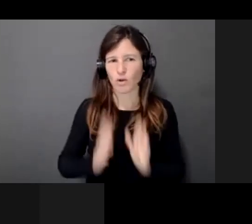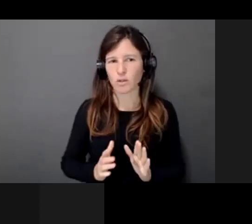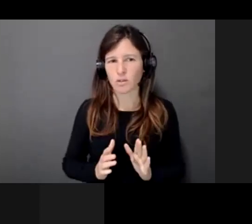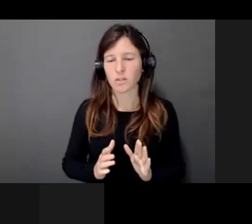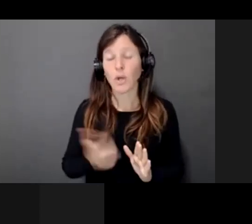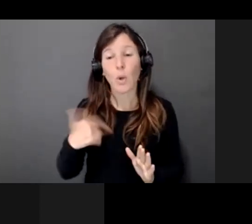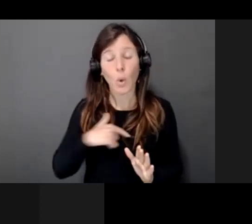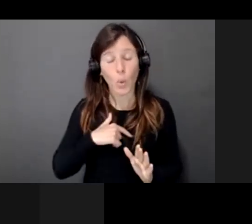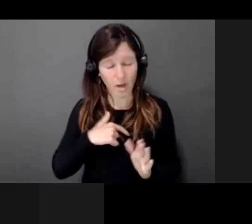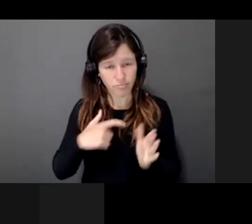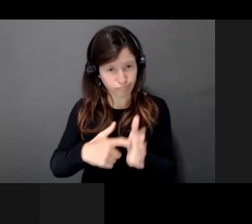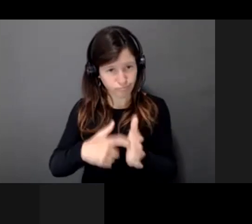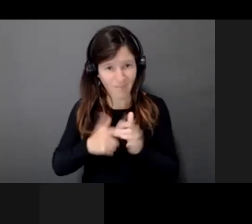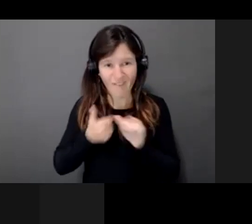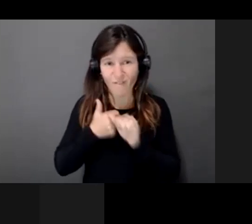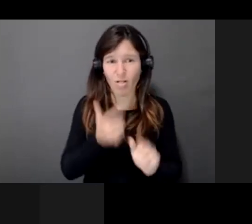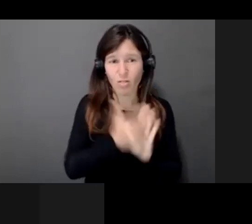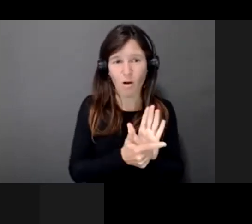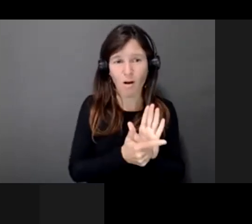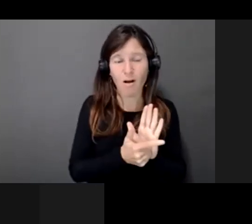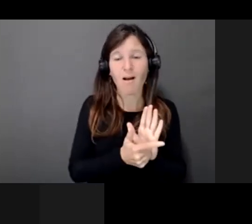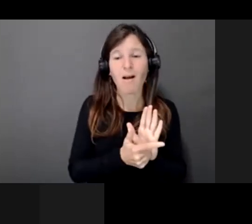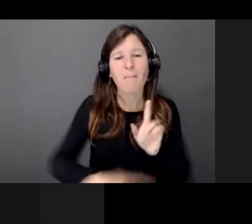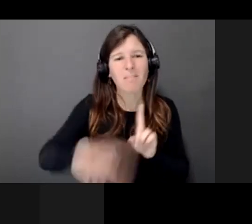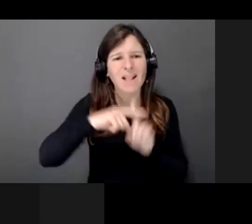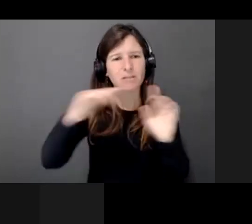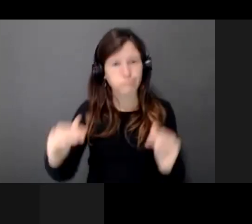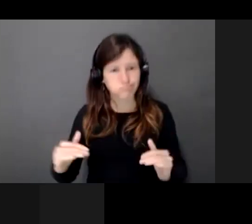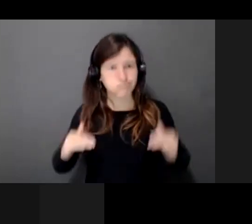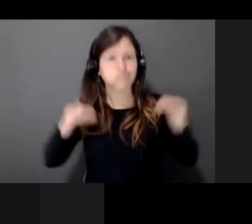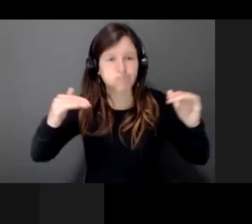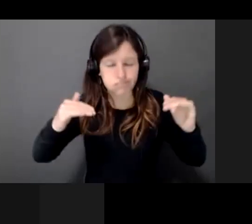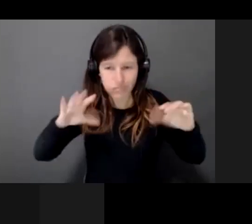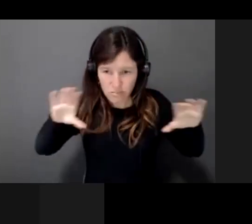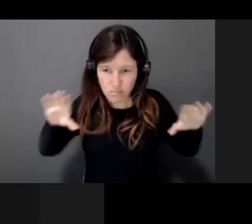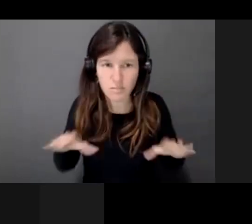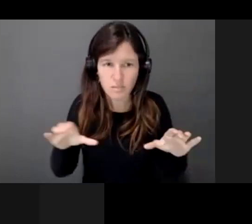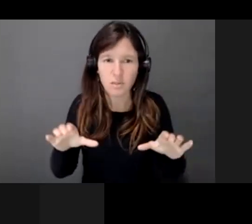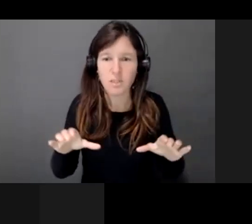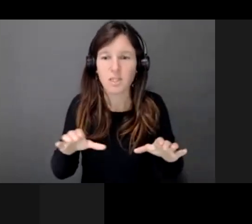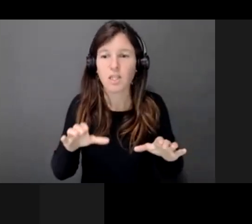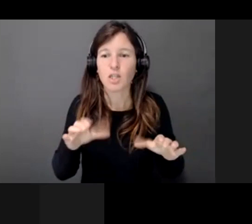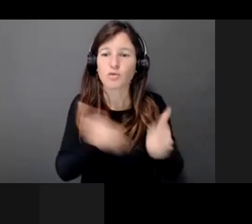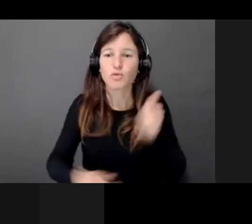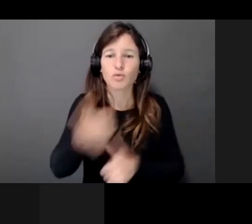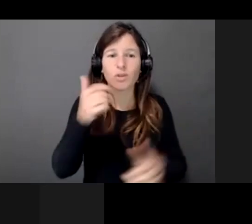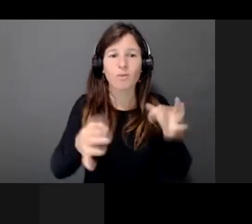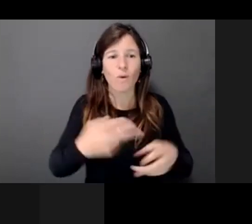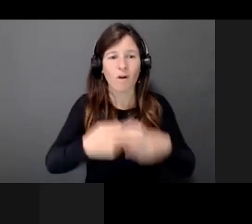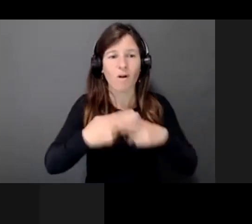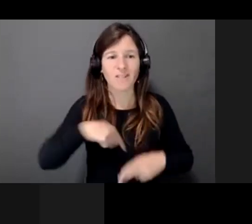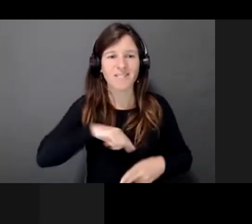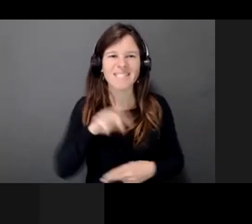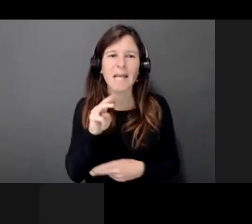law, but also do more than that. The Supreme Court has said that we are mini ministers of justice.